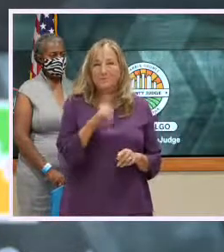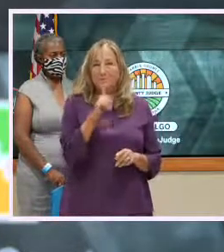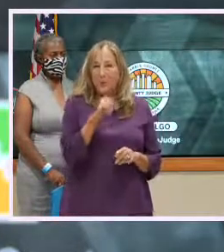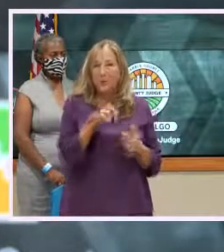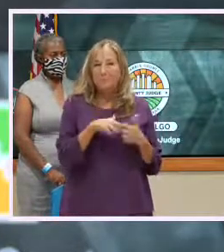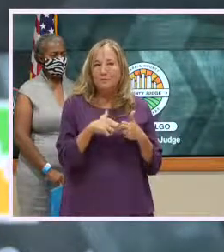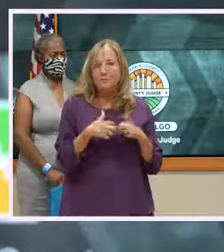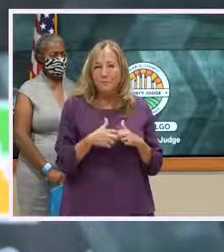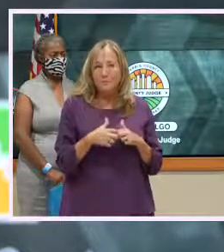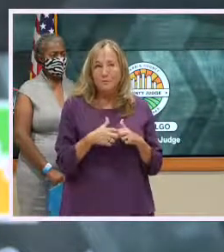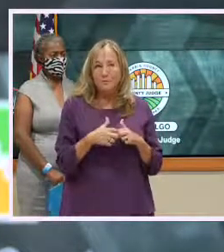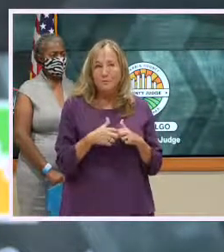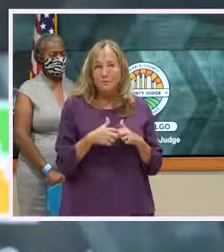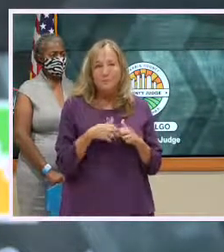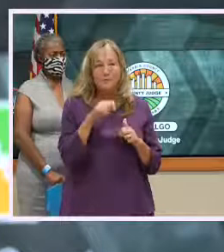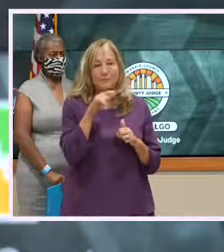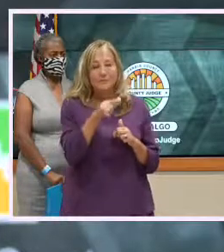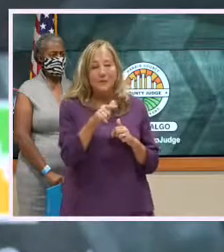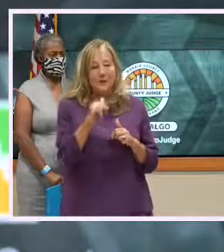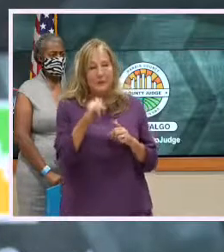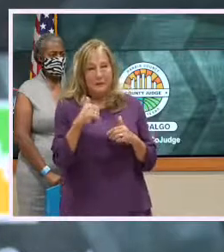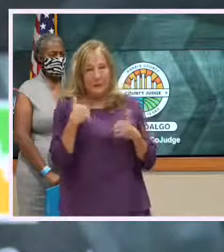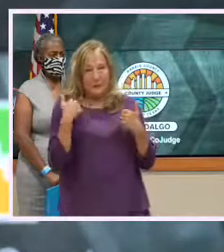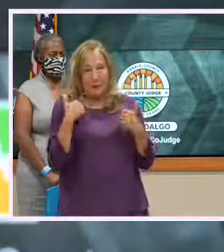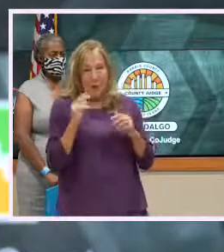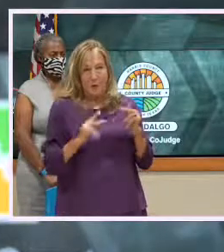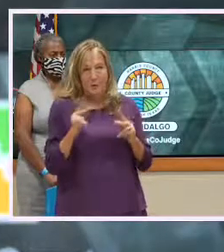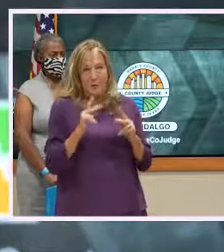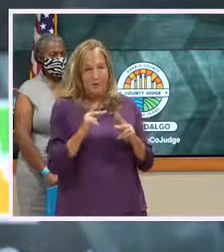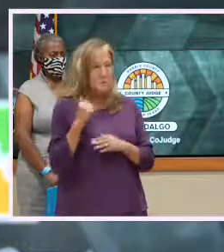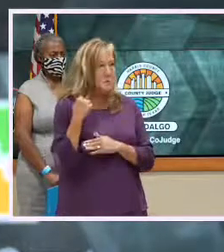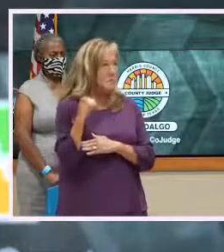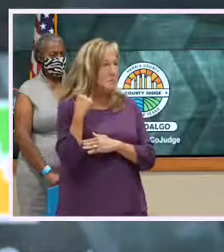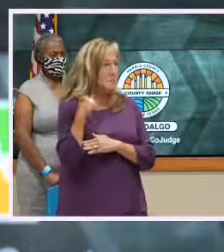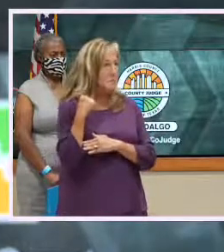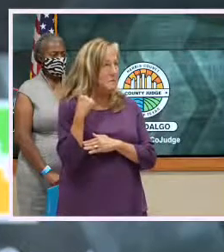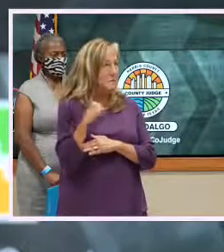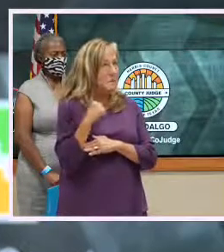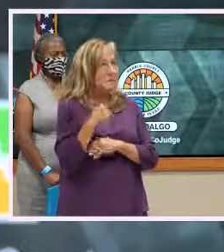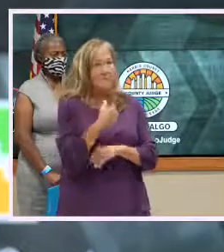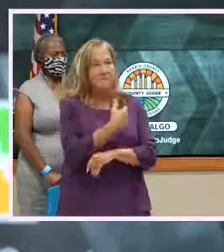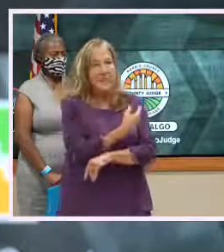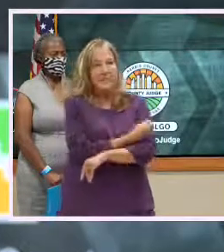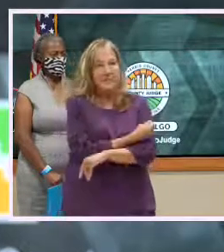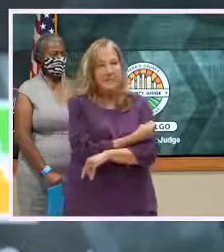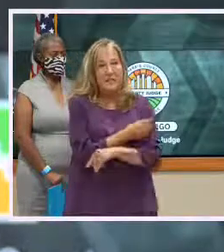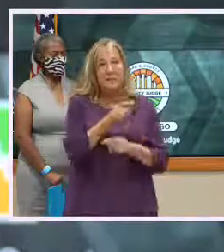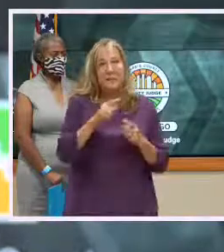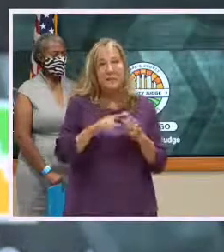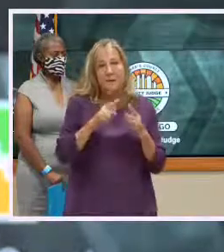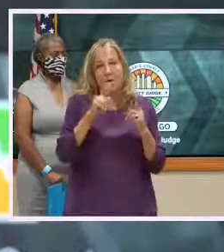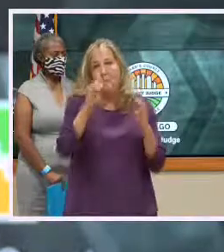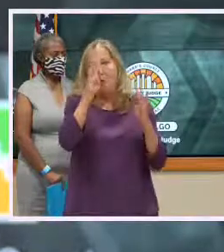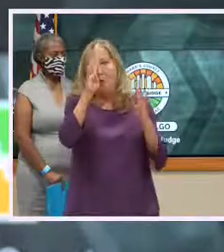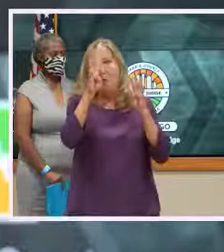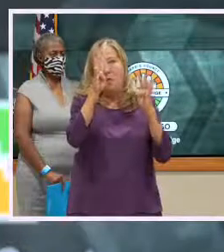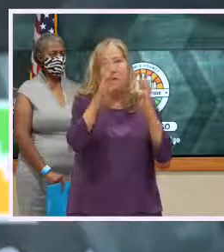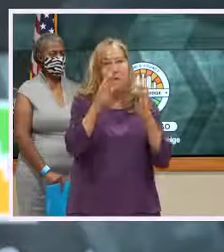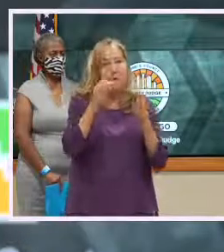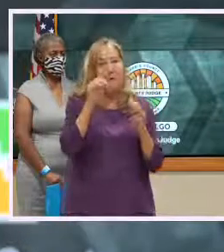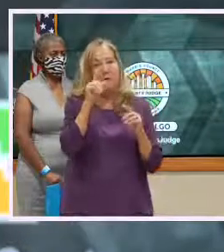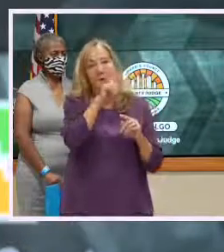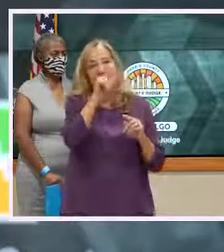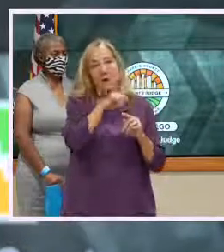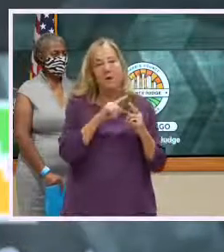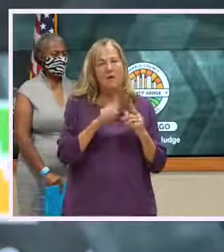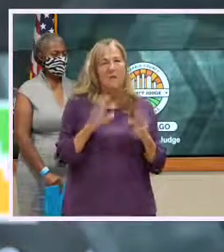especially from all the anti-vaccine aggression that's out there, are getting the message, the false message, that if you're young and healthy,